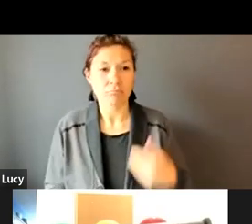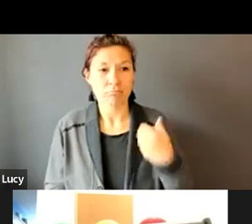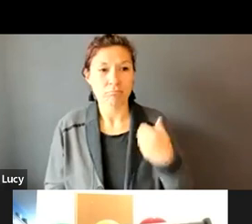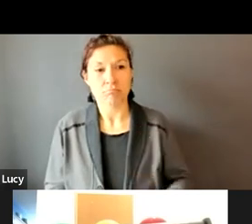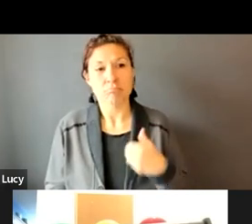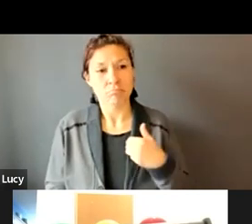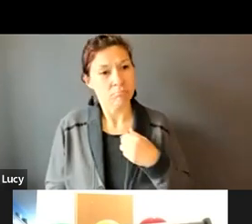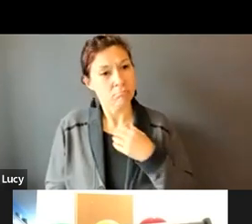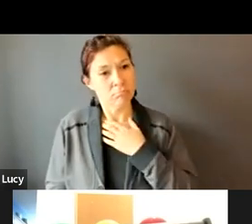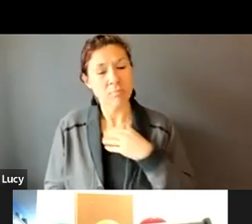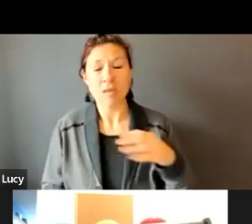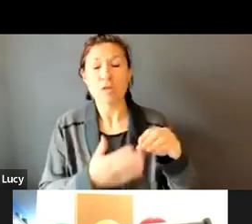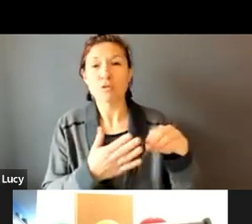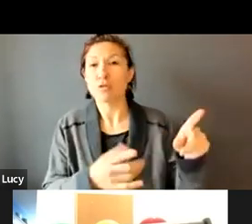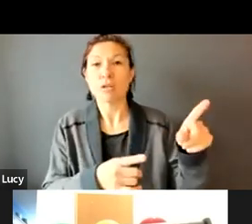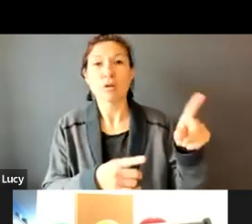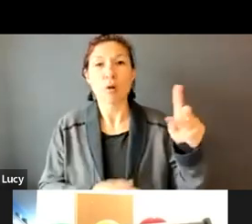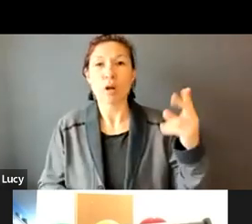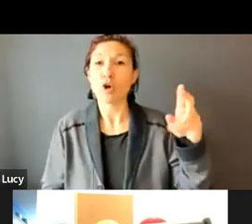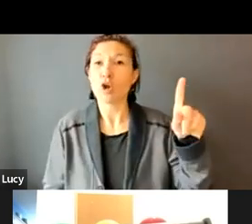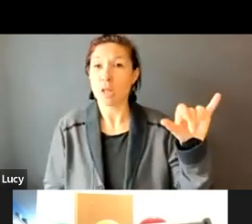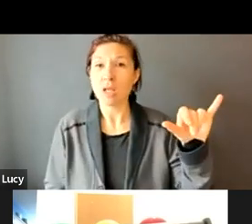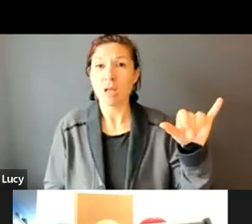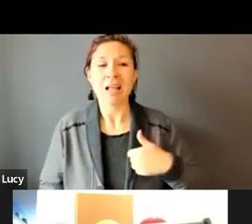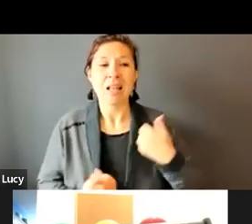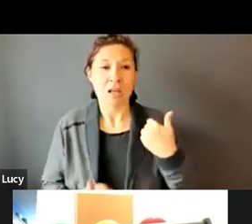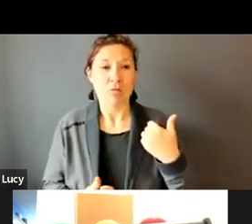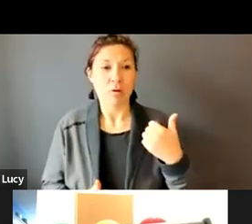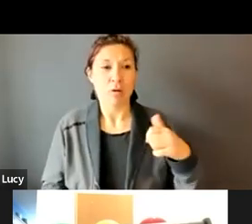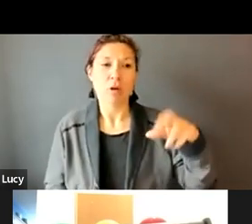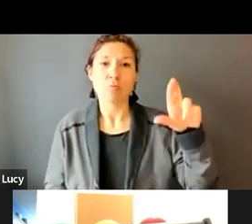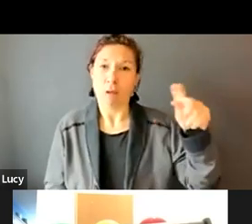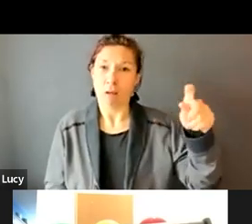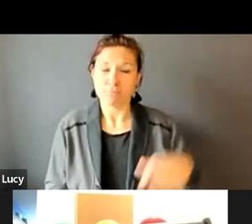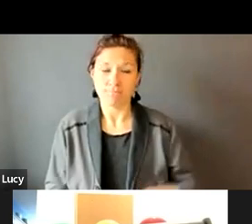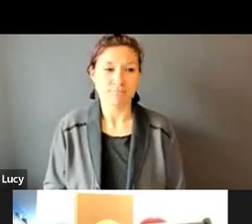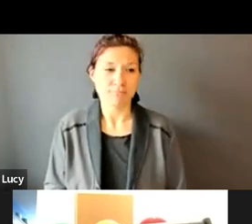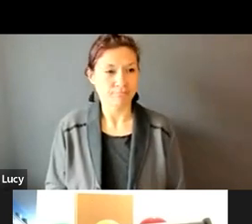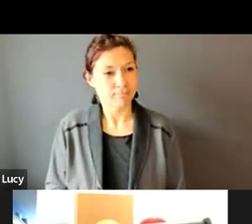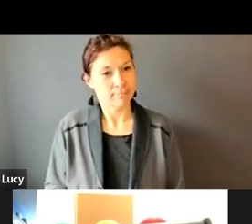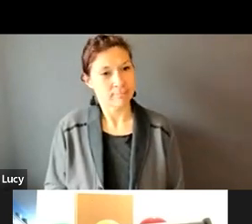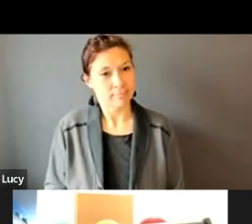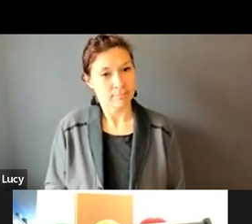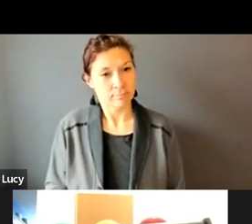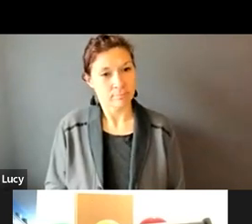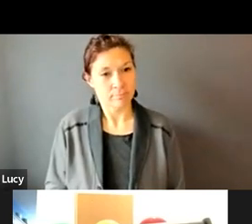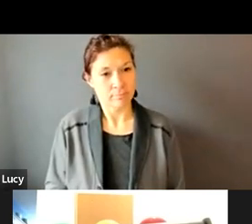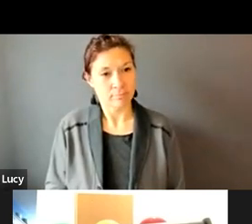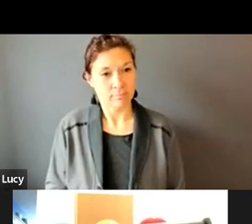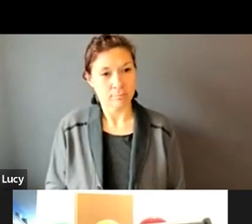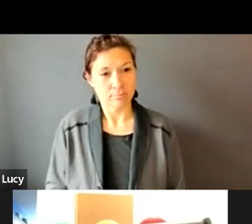good evening my name is Maria Mejia and I live in the community of Roxbury Minnesota